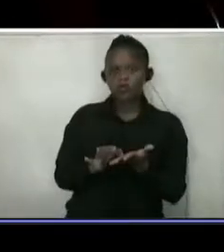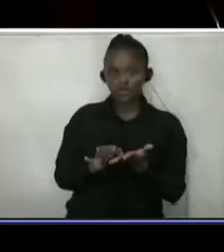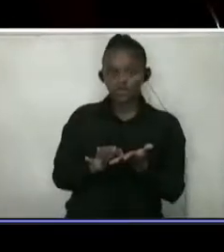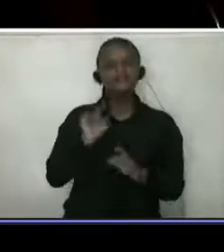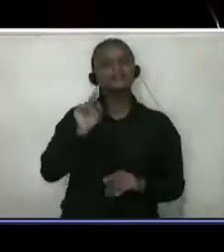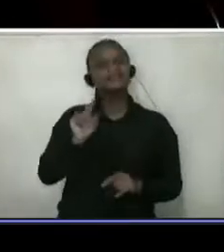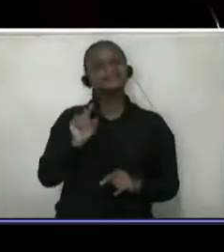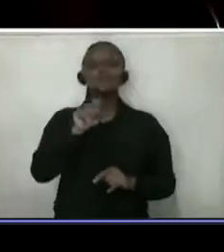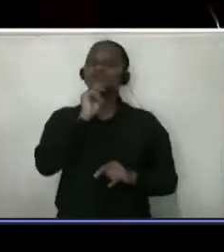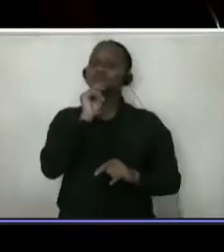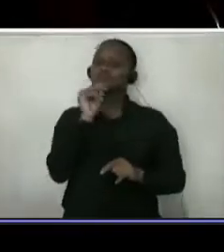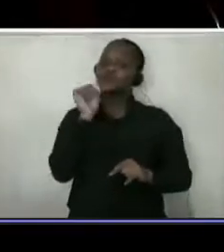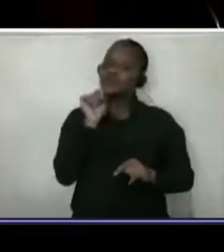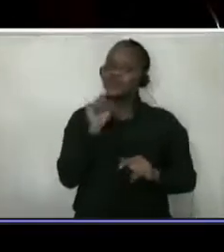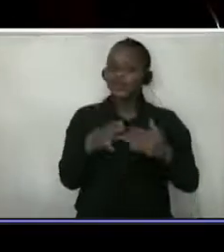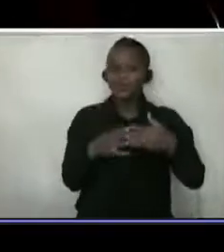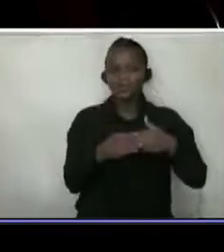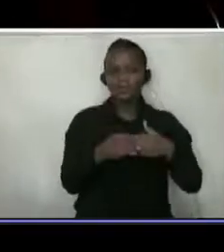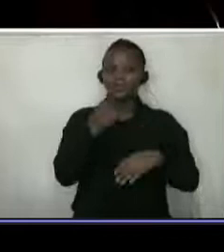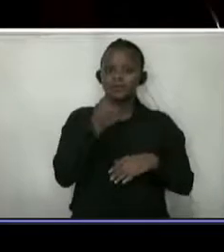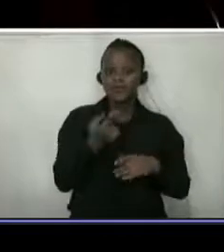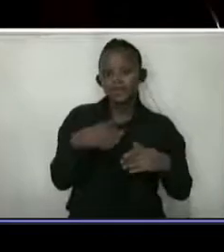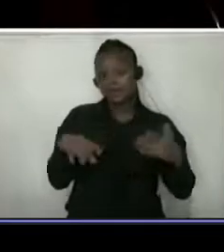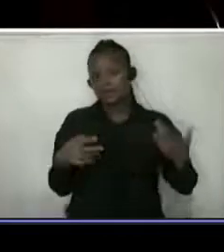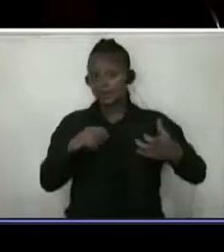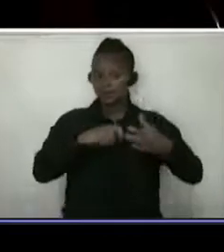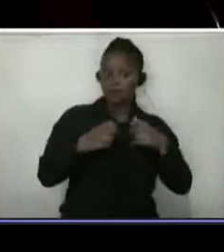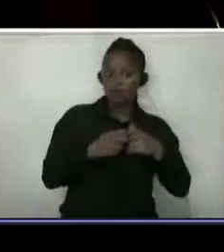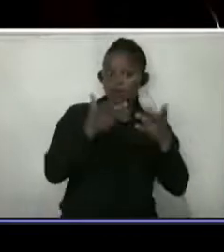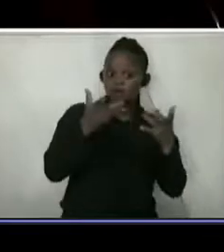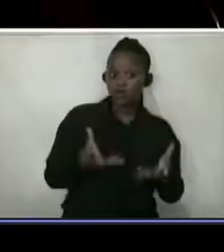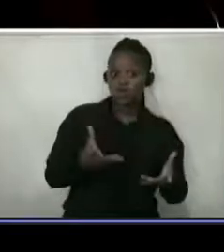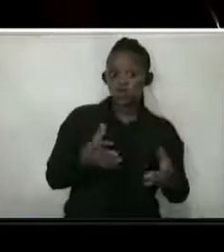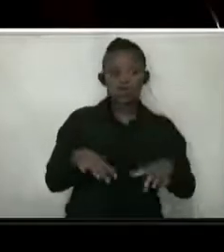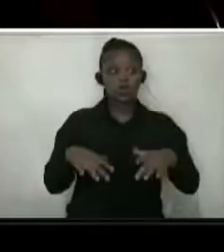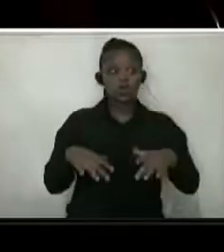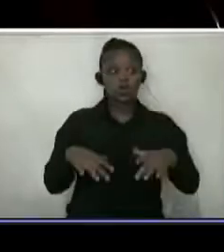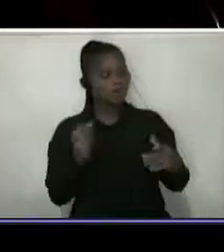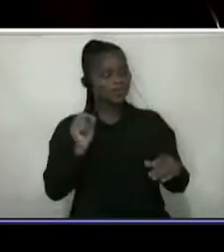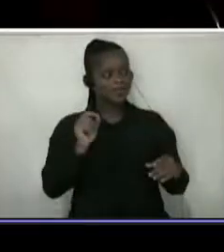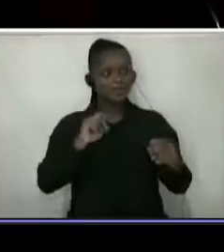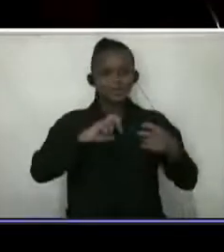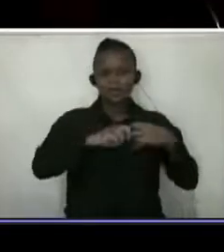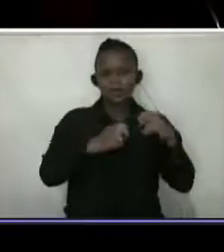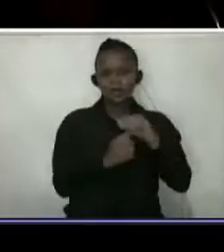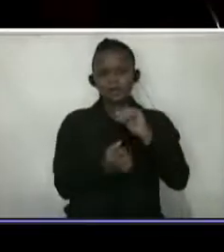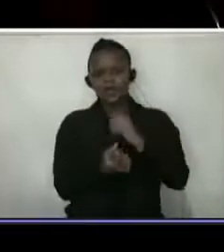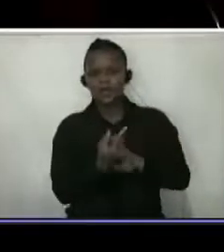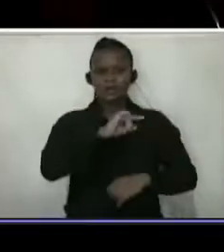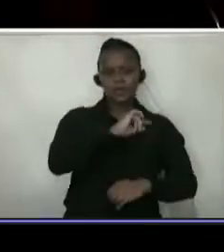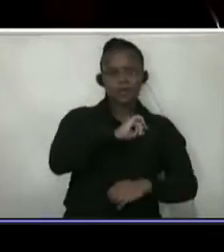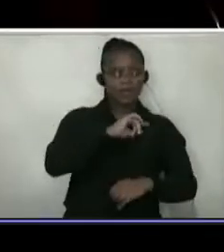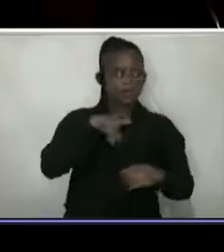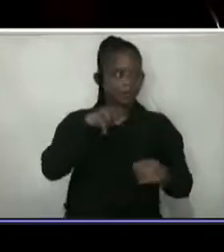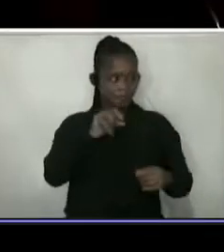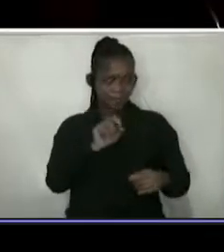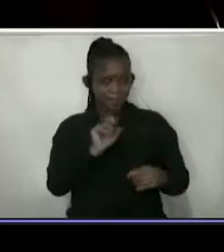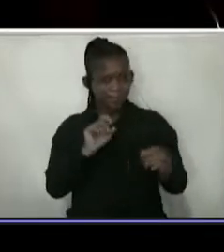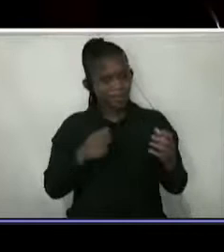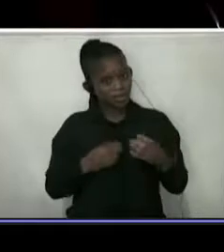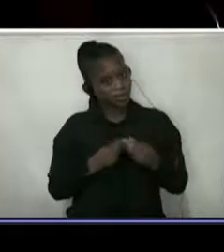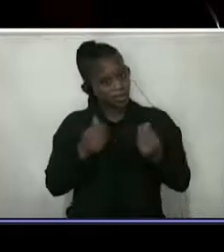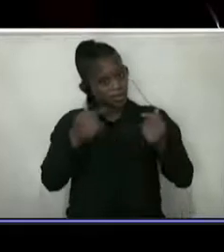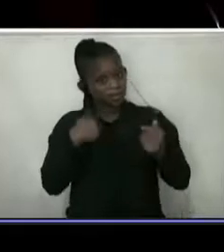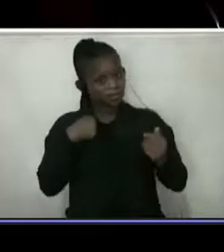correct problem or the correct symptom of the problem, I cannot fully support the solution. Madam Speaker, the smart and